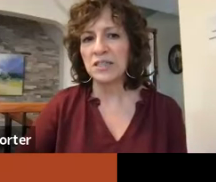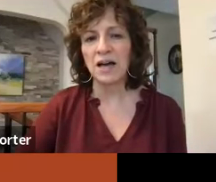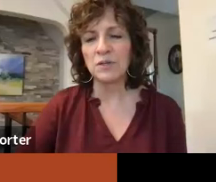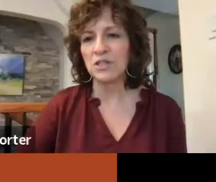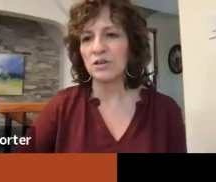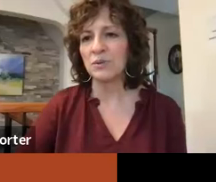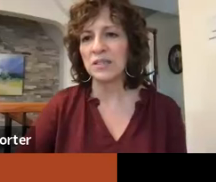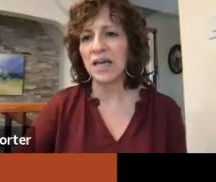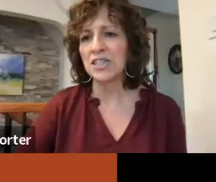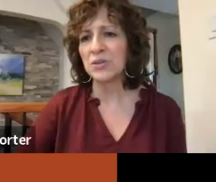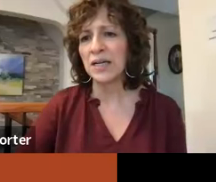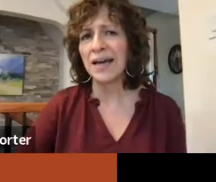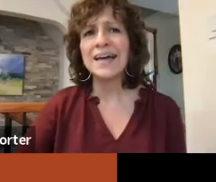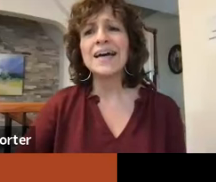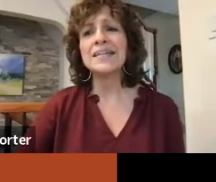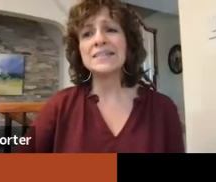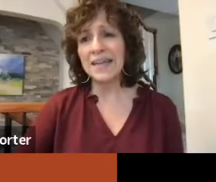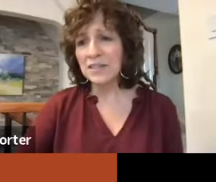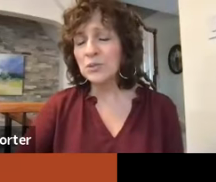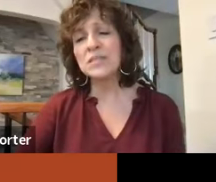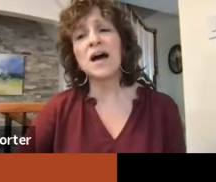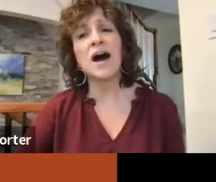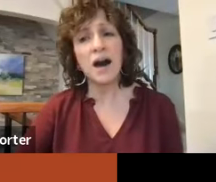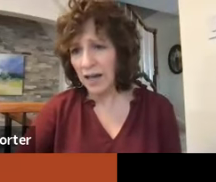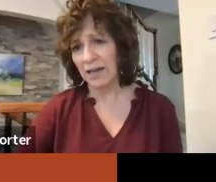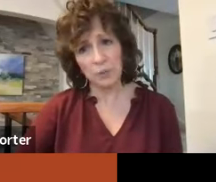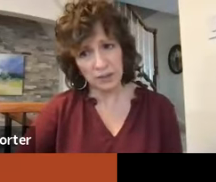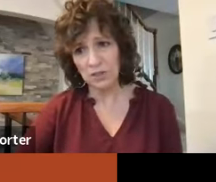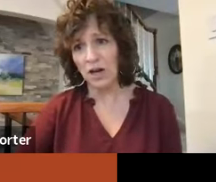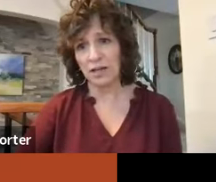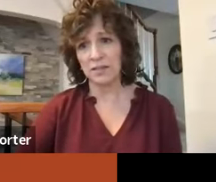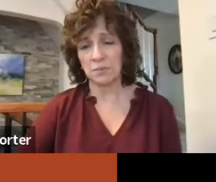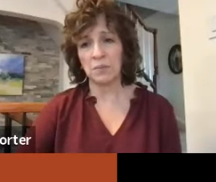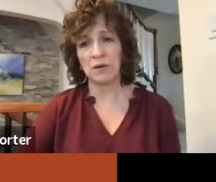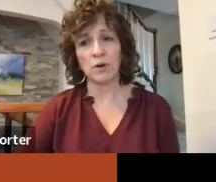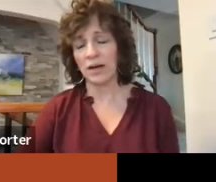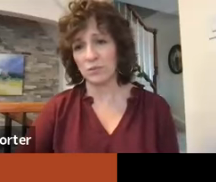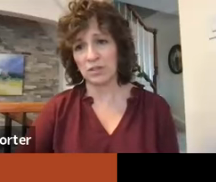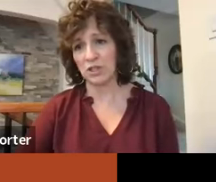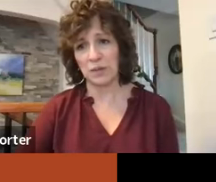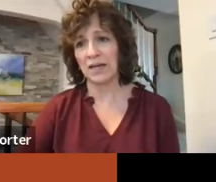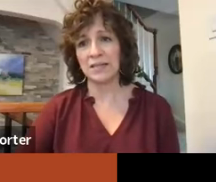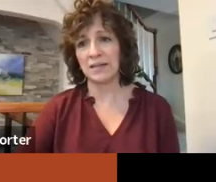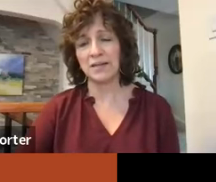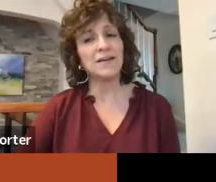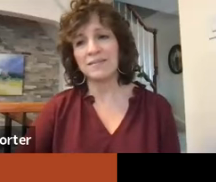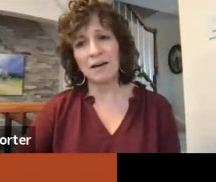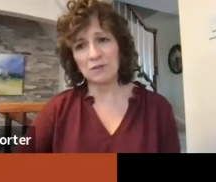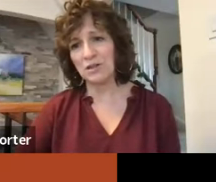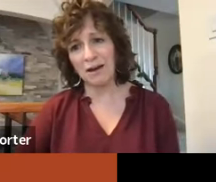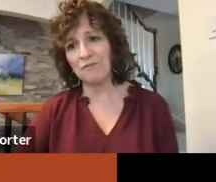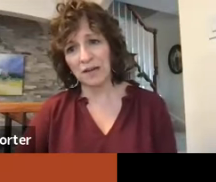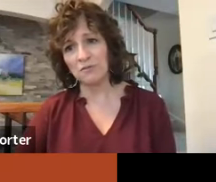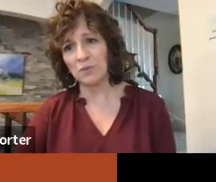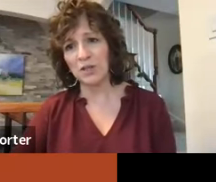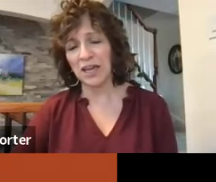dad freaked out. We started with the lecturing. Daniel was high when I was talking to him about why this was such a bad idea. That